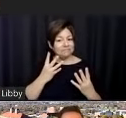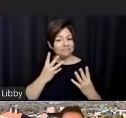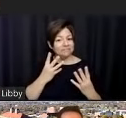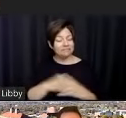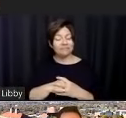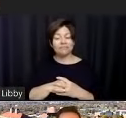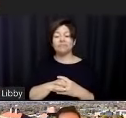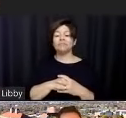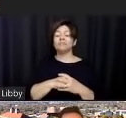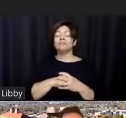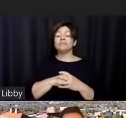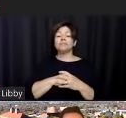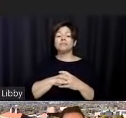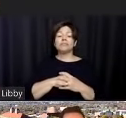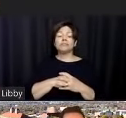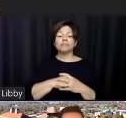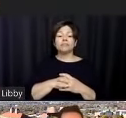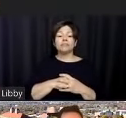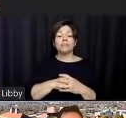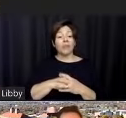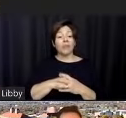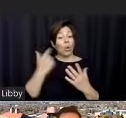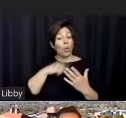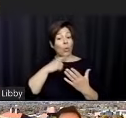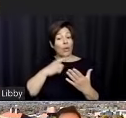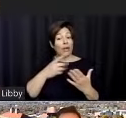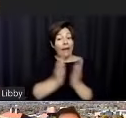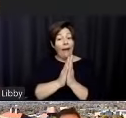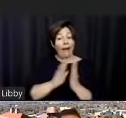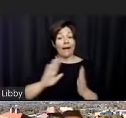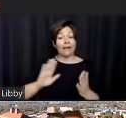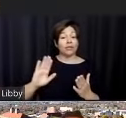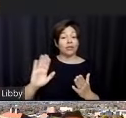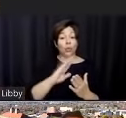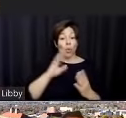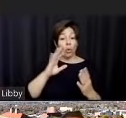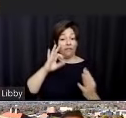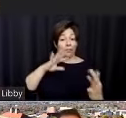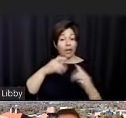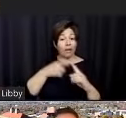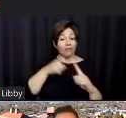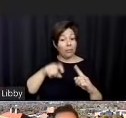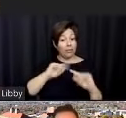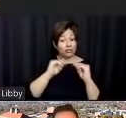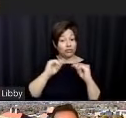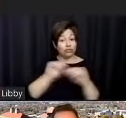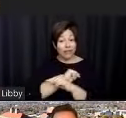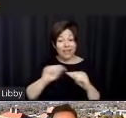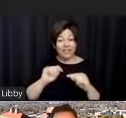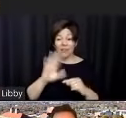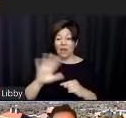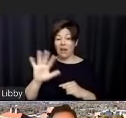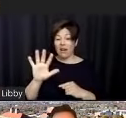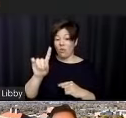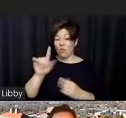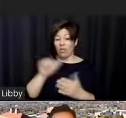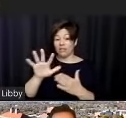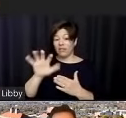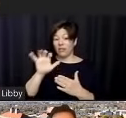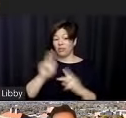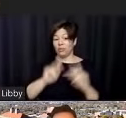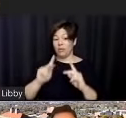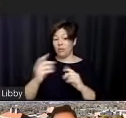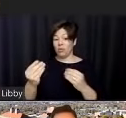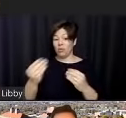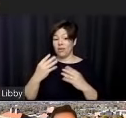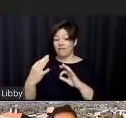Just as we solicited input with regards to this training, where we looked and had about 1,500 people provide us with feedback